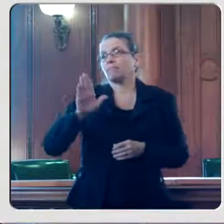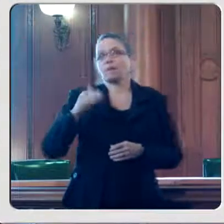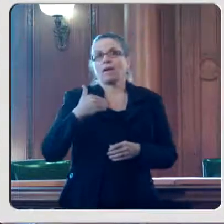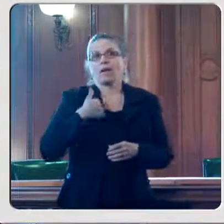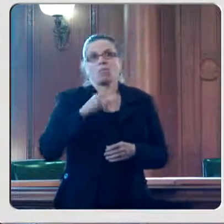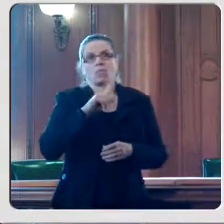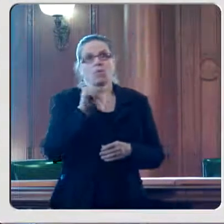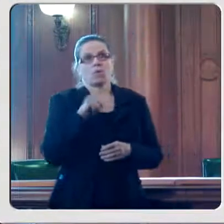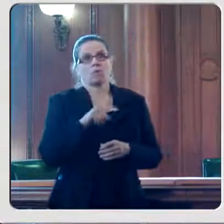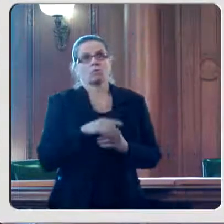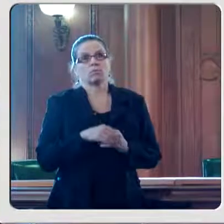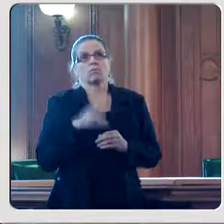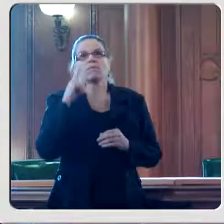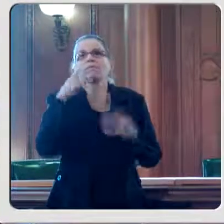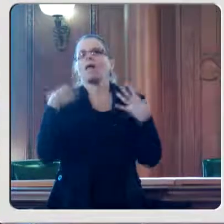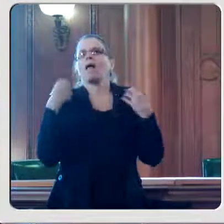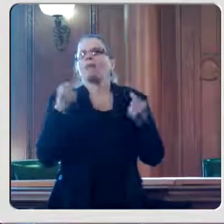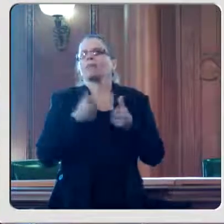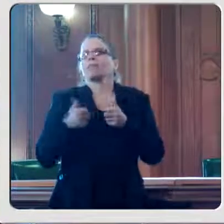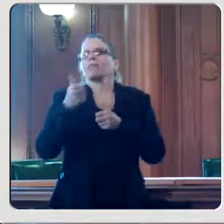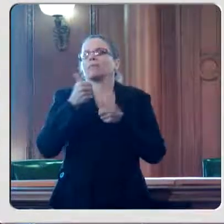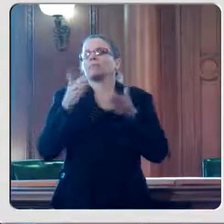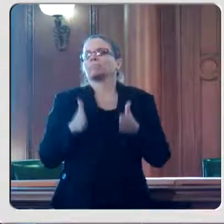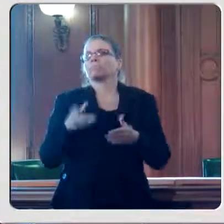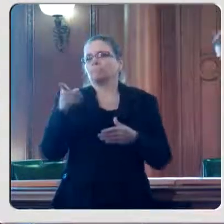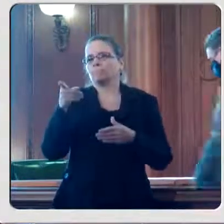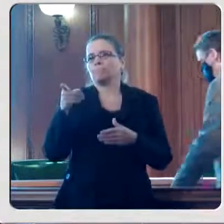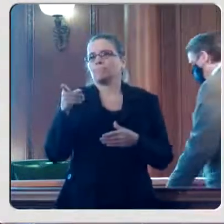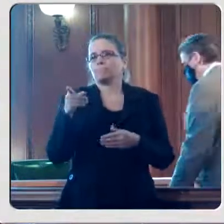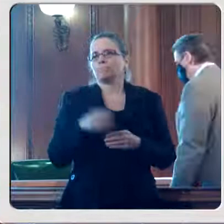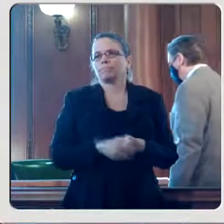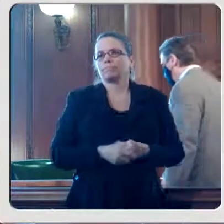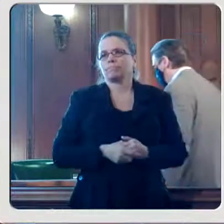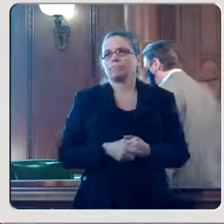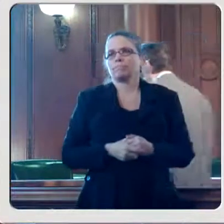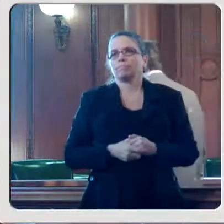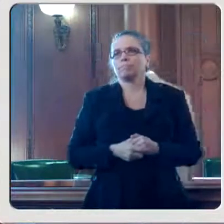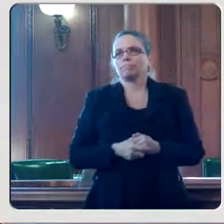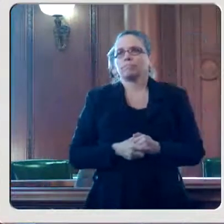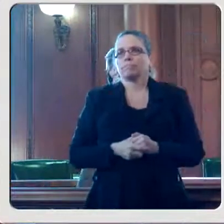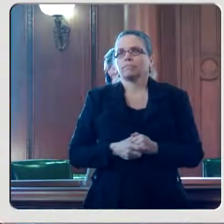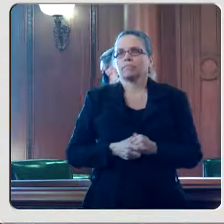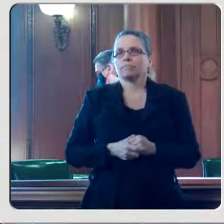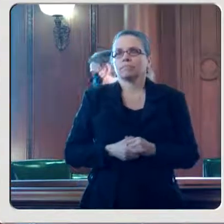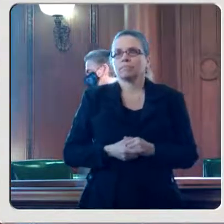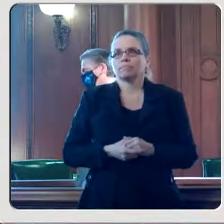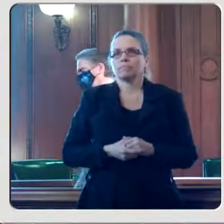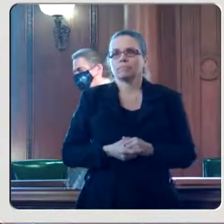Sure.